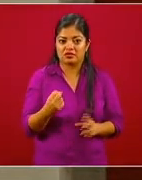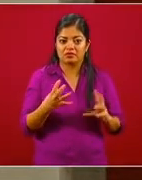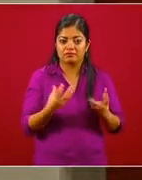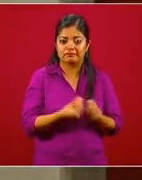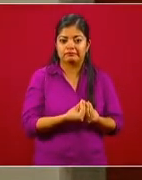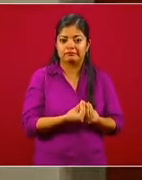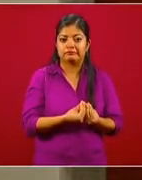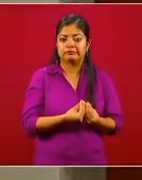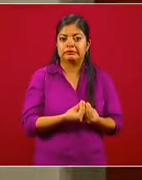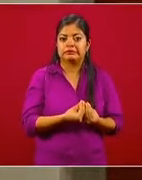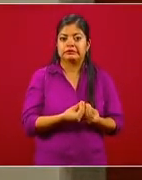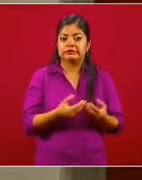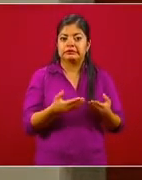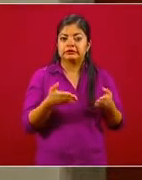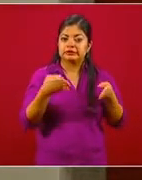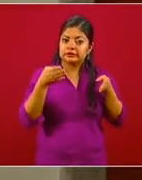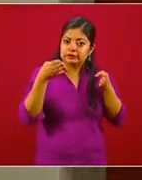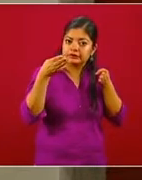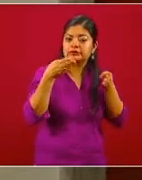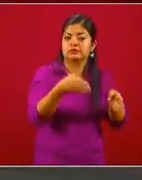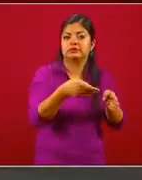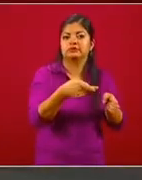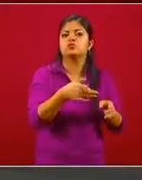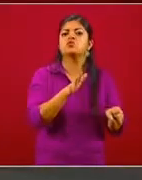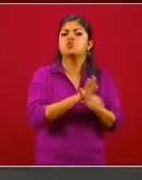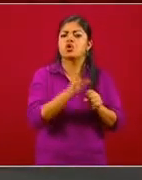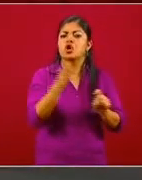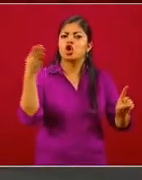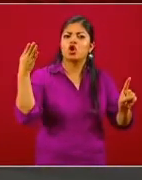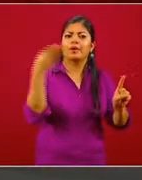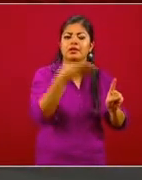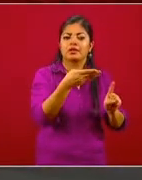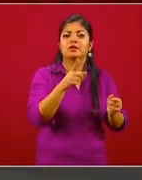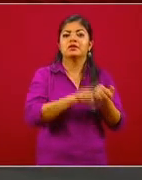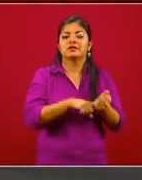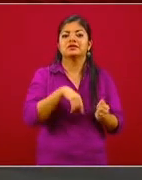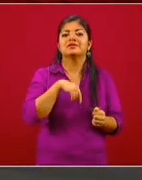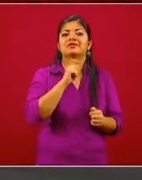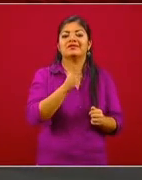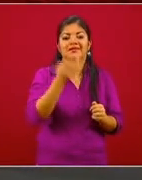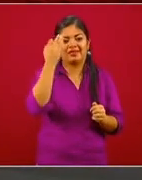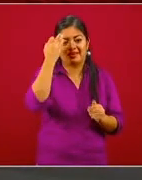The other thing I wanted to say is that this effort really happened